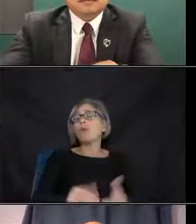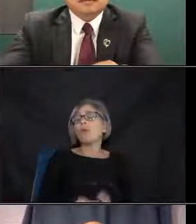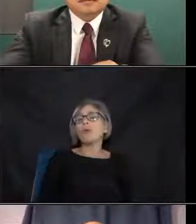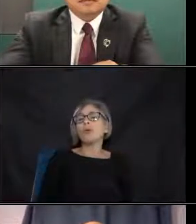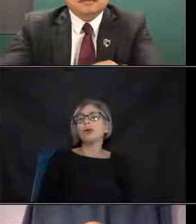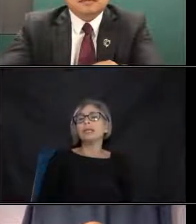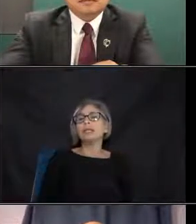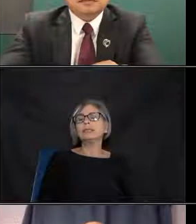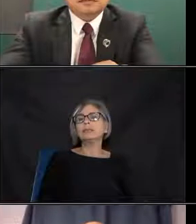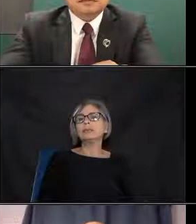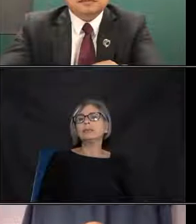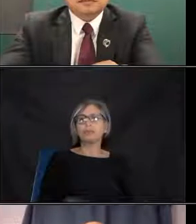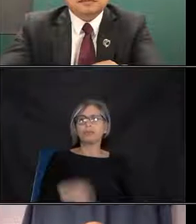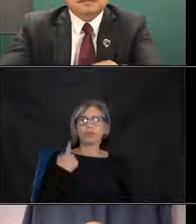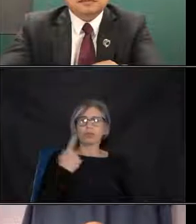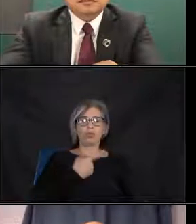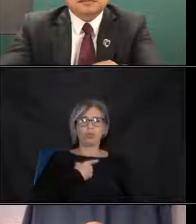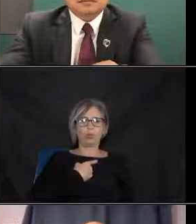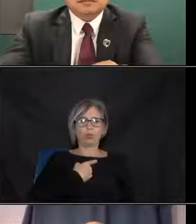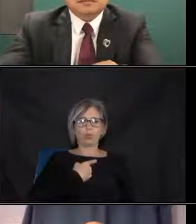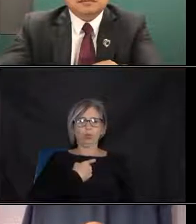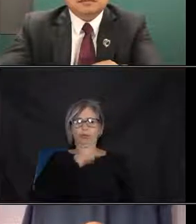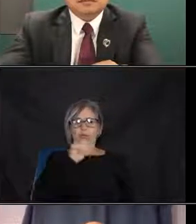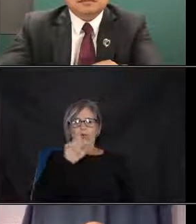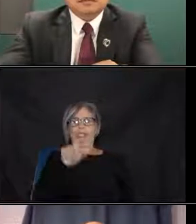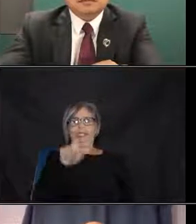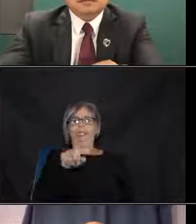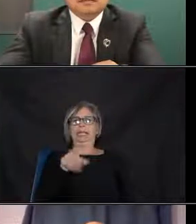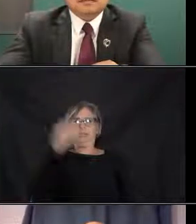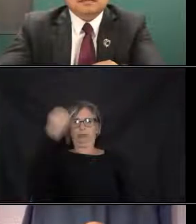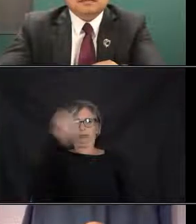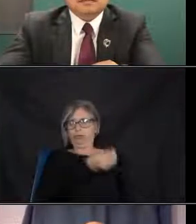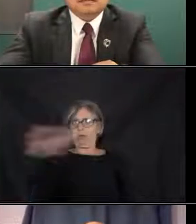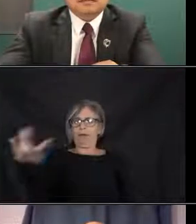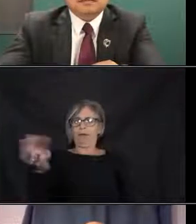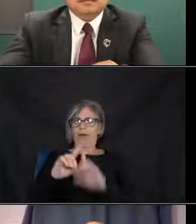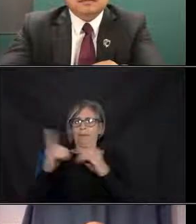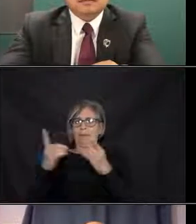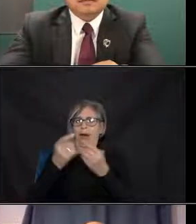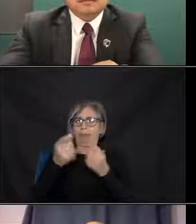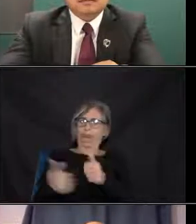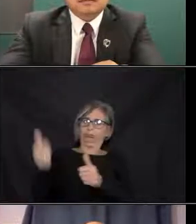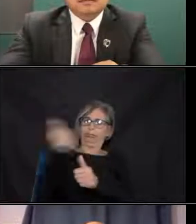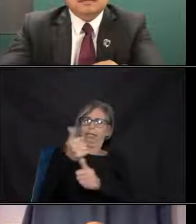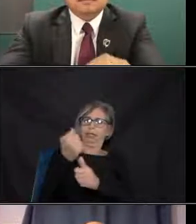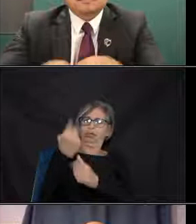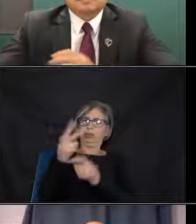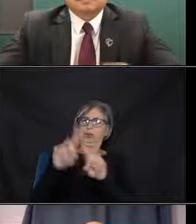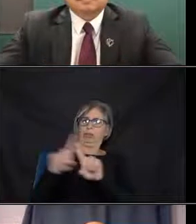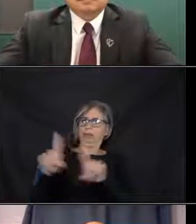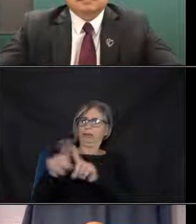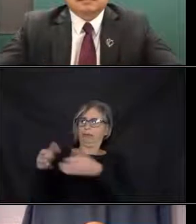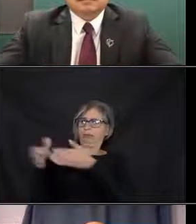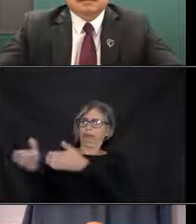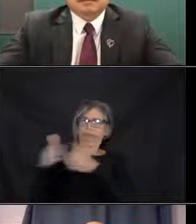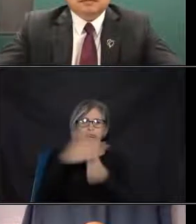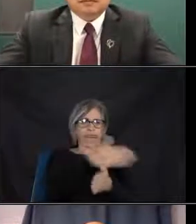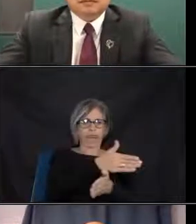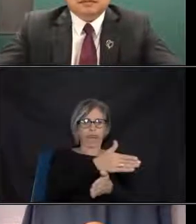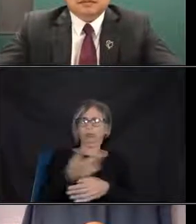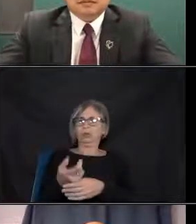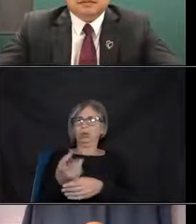As we are this, we don't need to give the department heads two different directions to go into, or even